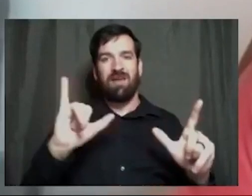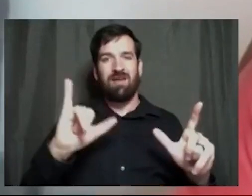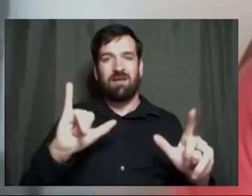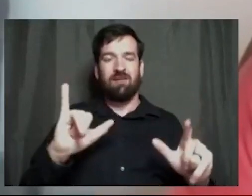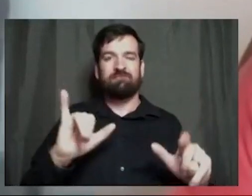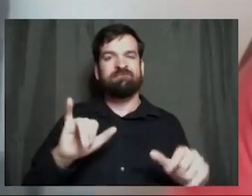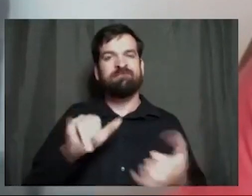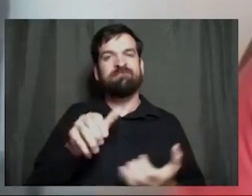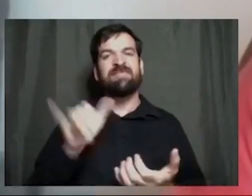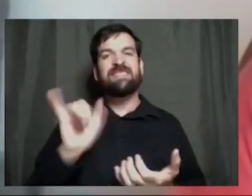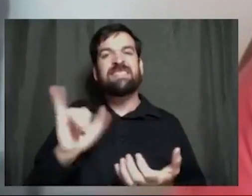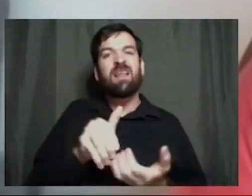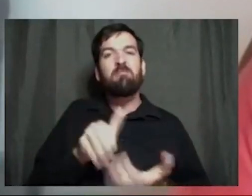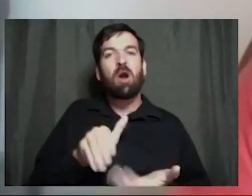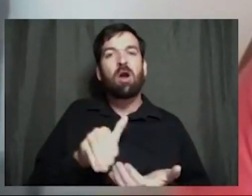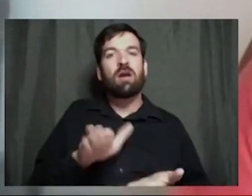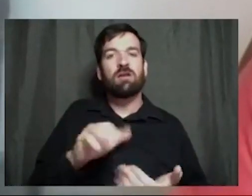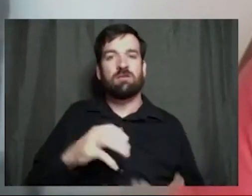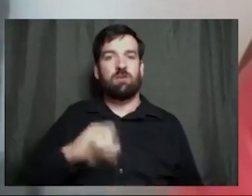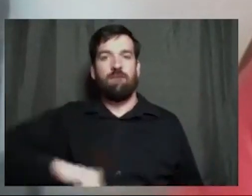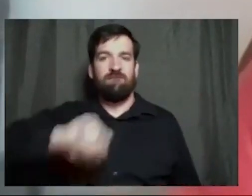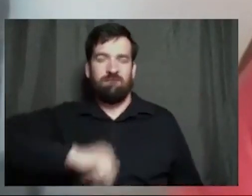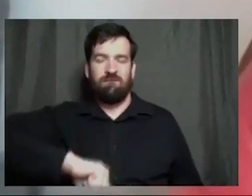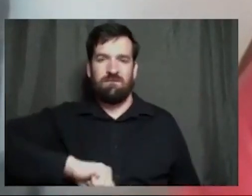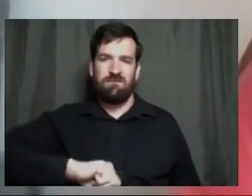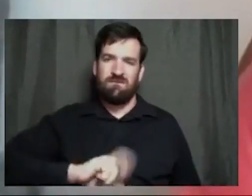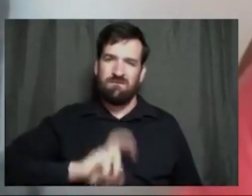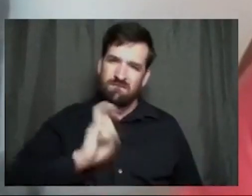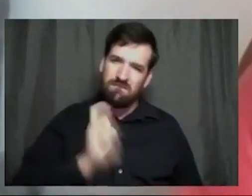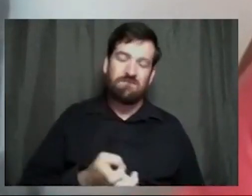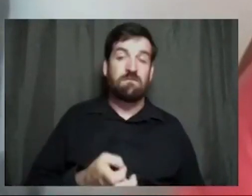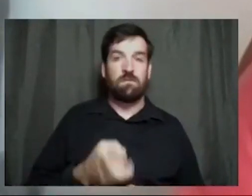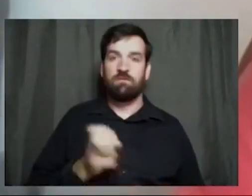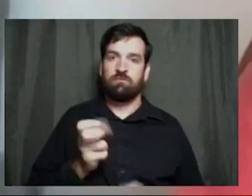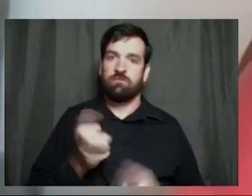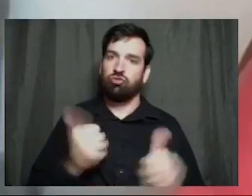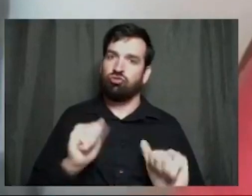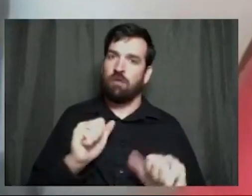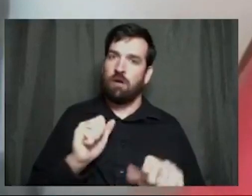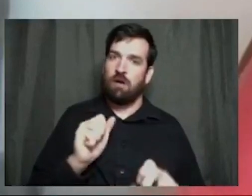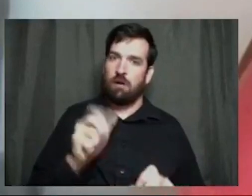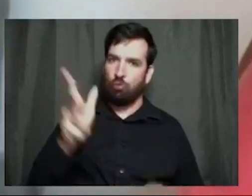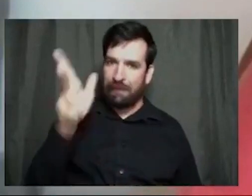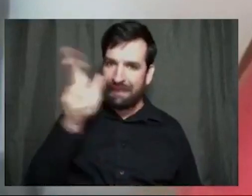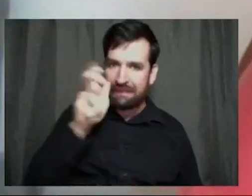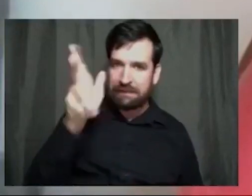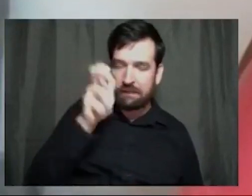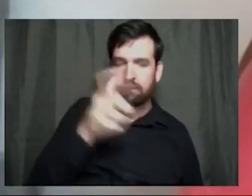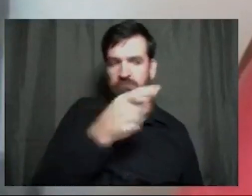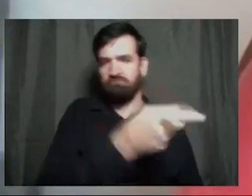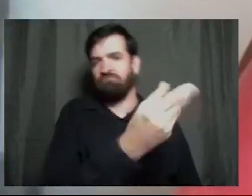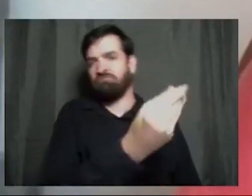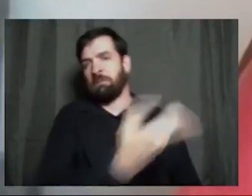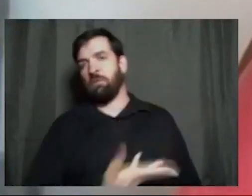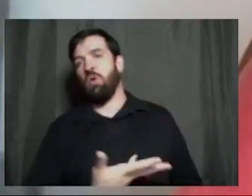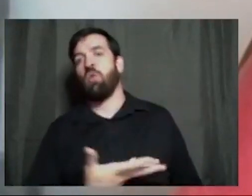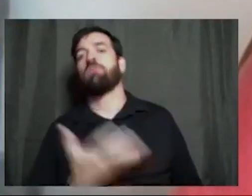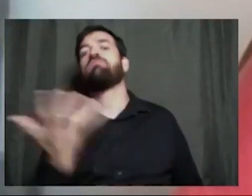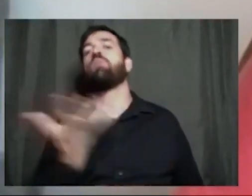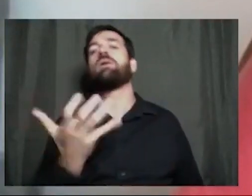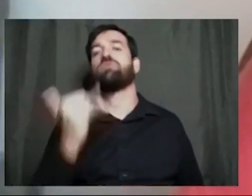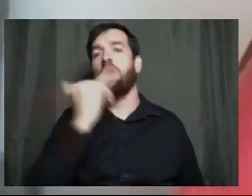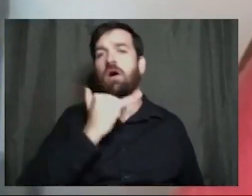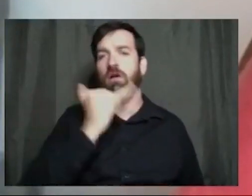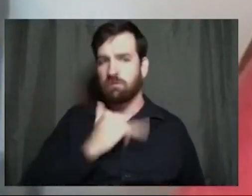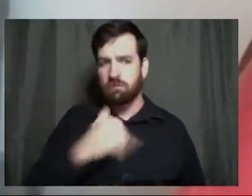cough, and I try hard to listen to her and give her the chance to tell me what is wrong. And so I said,